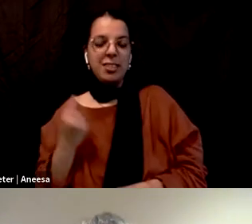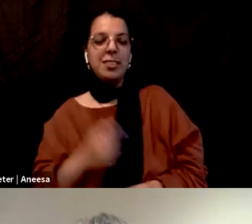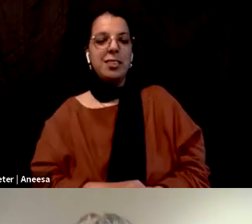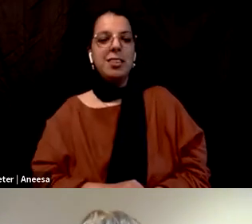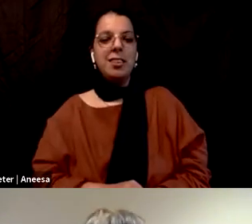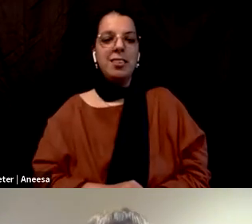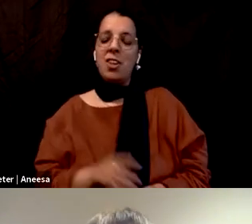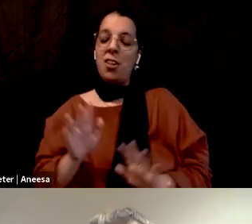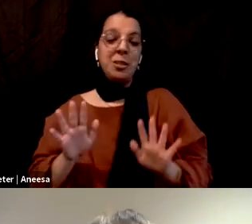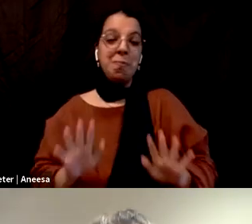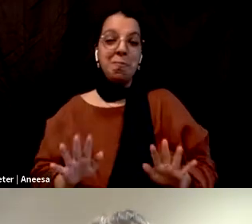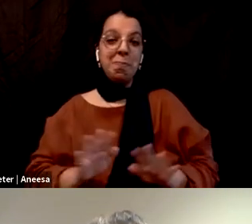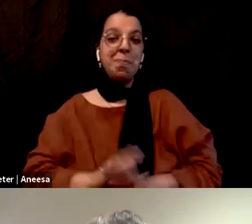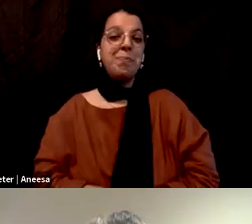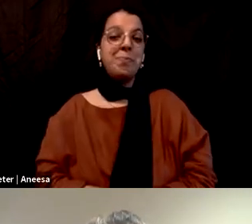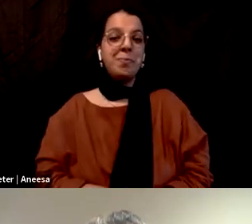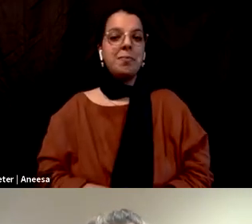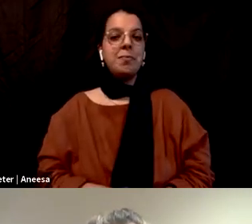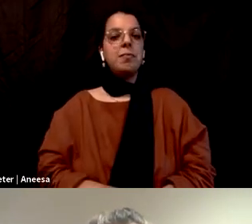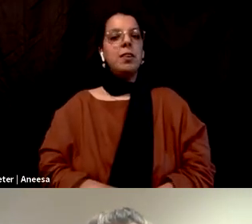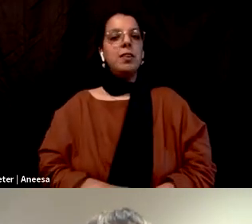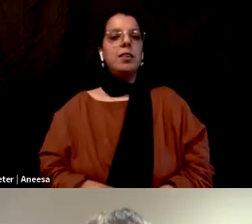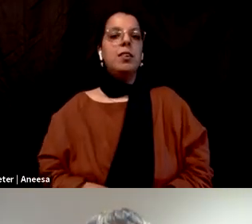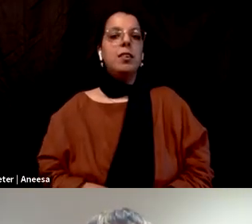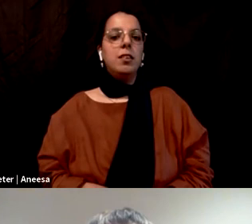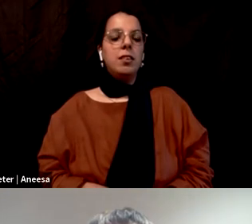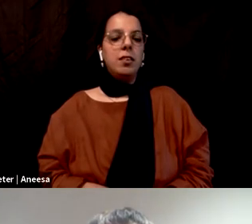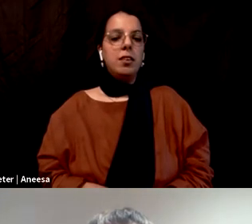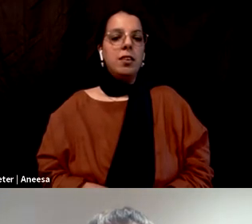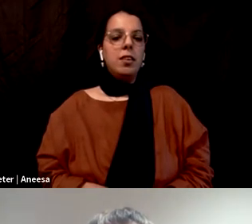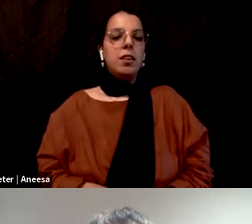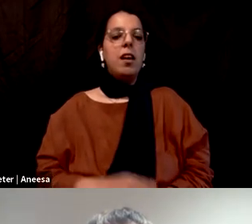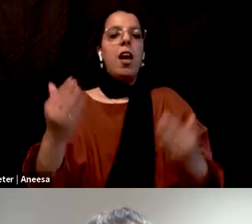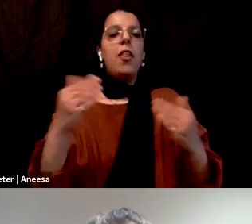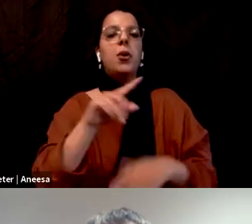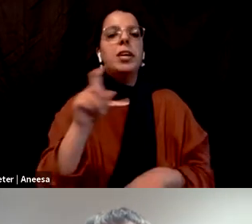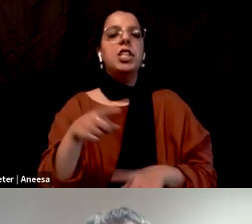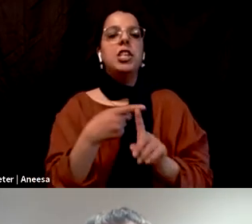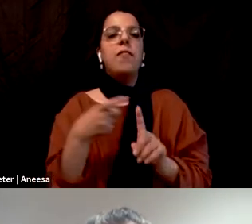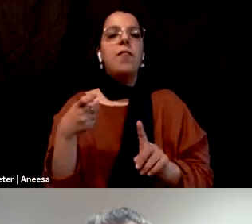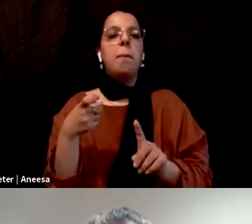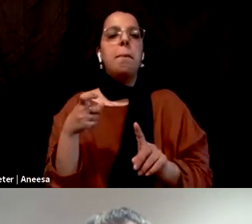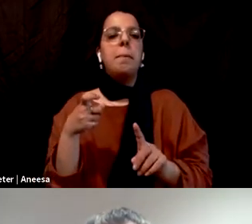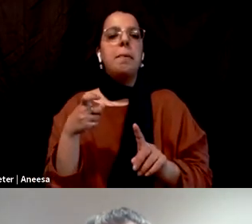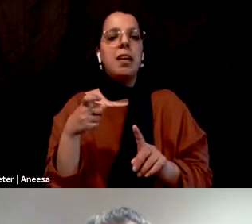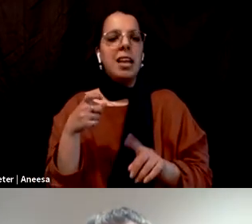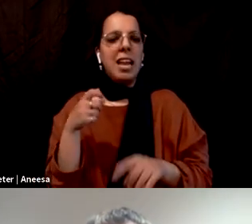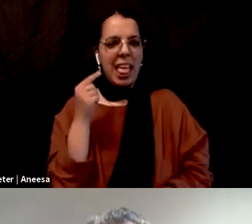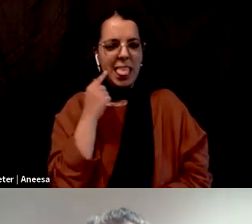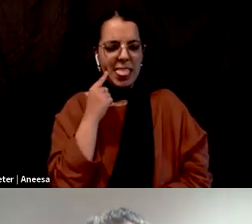Which is awesome. Yeah. Okay, so another one from Jen. No, these must be all